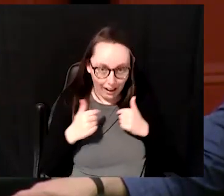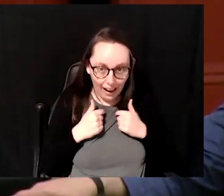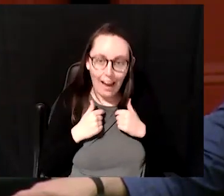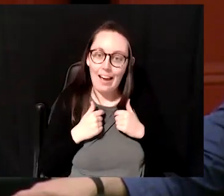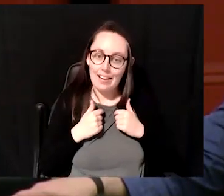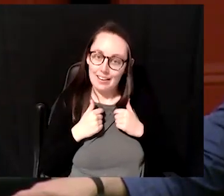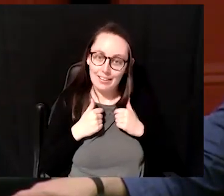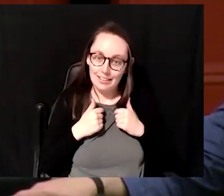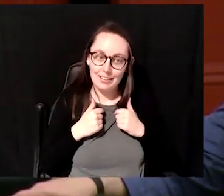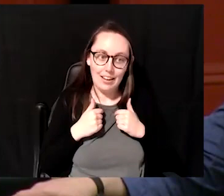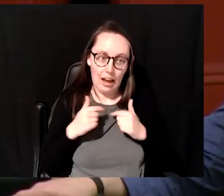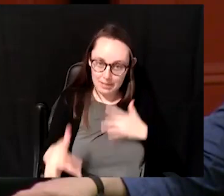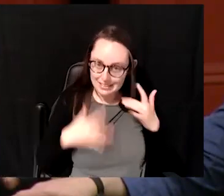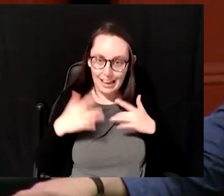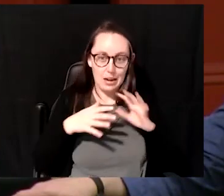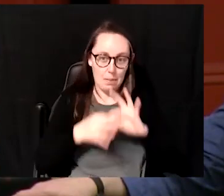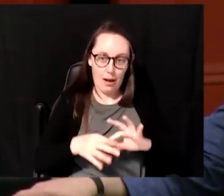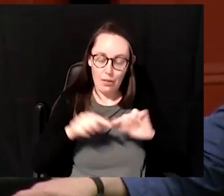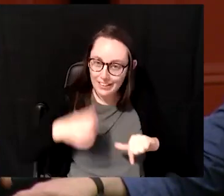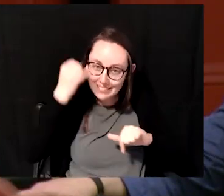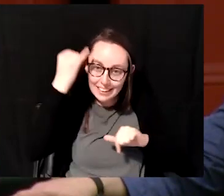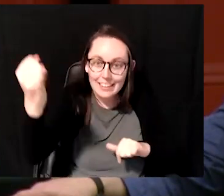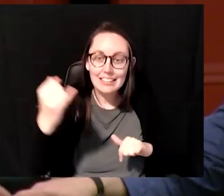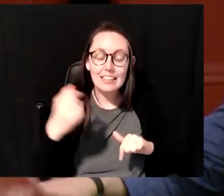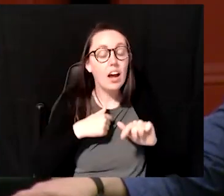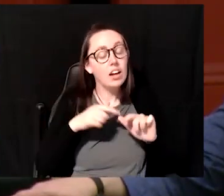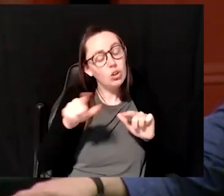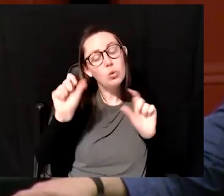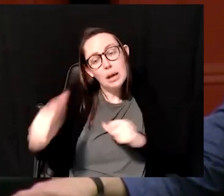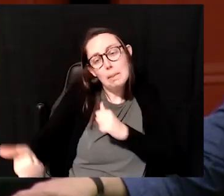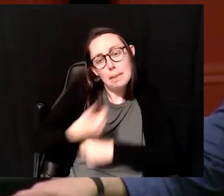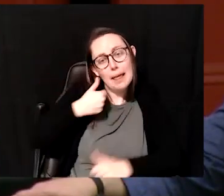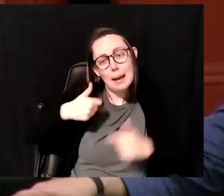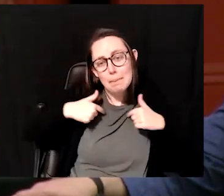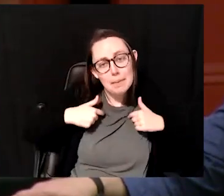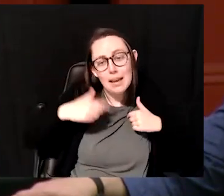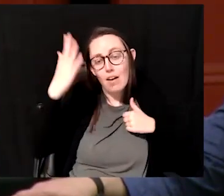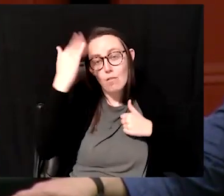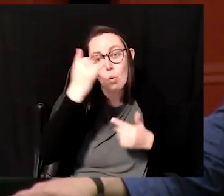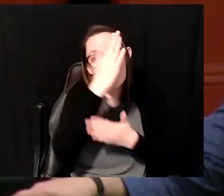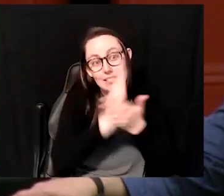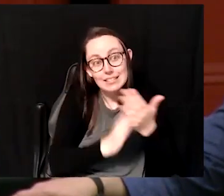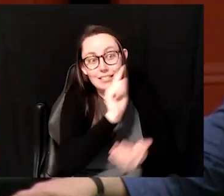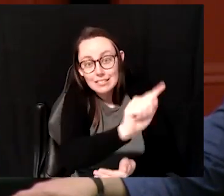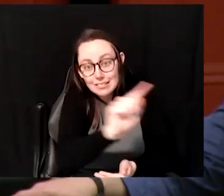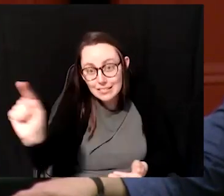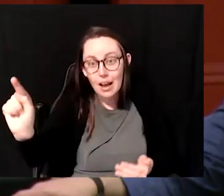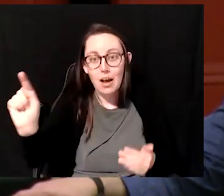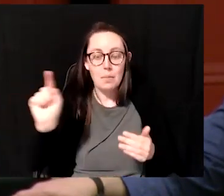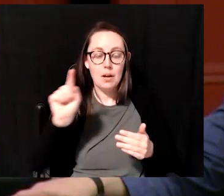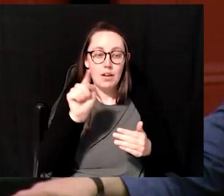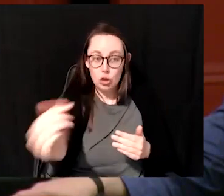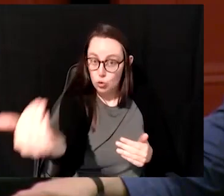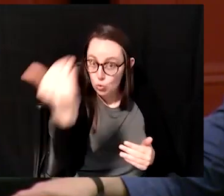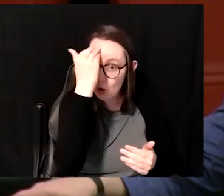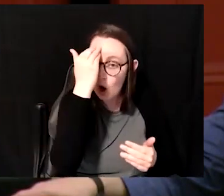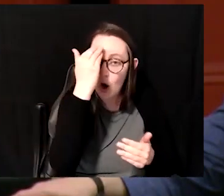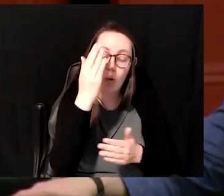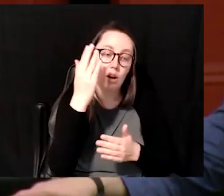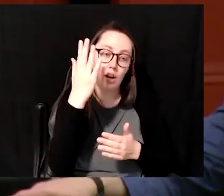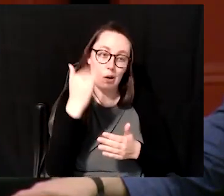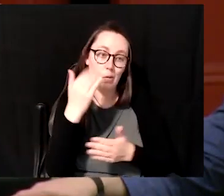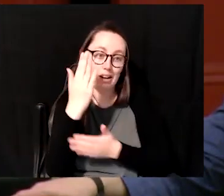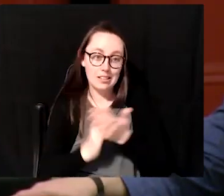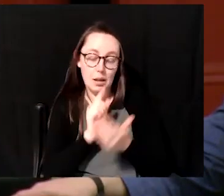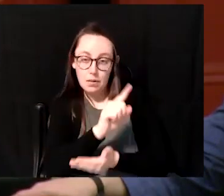conversations about what might be feasible so please direct any feelings of left out towards me because I was the one communicating